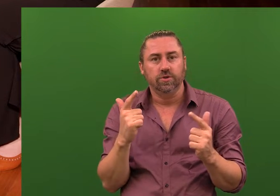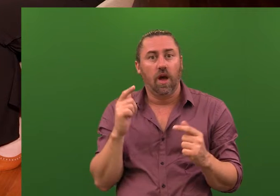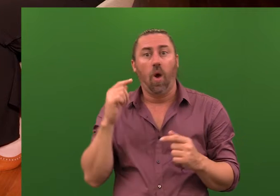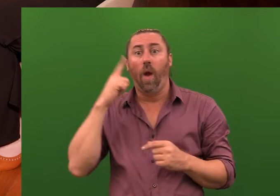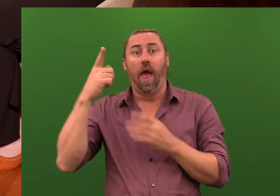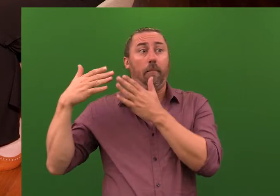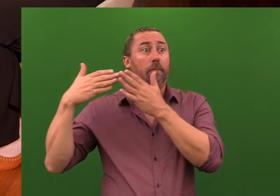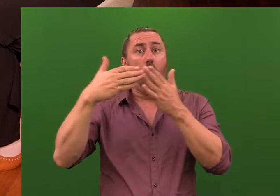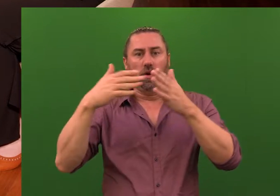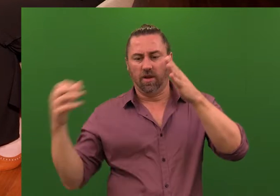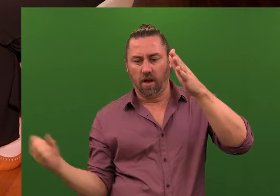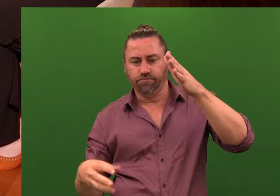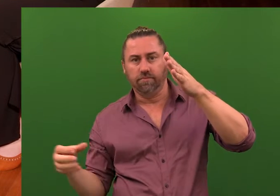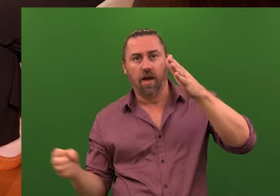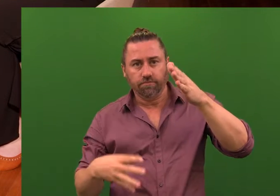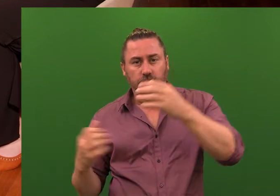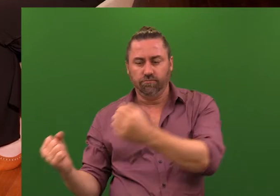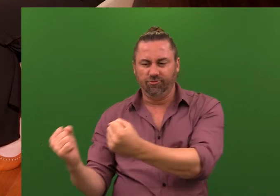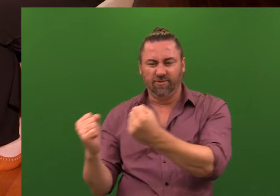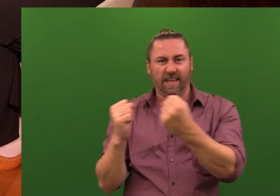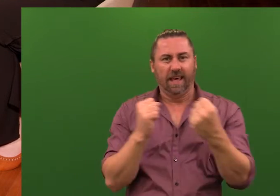and the context for this show?